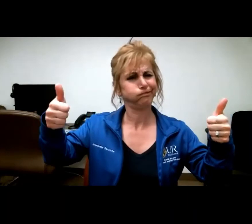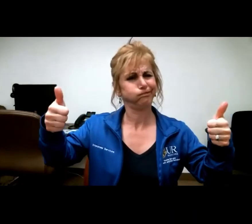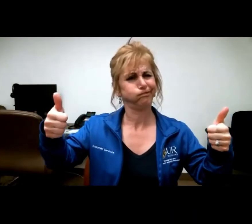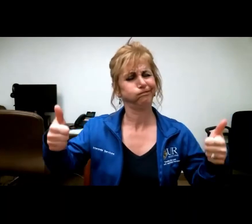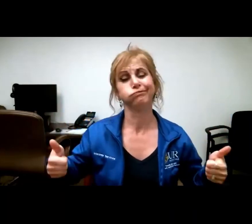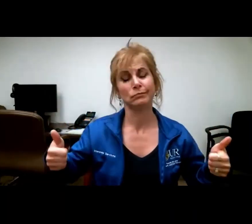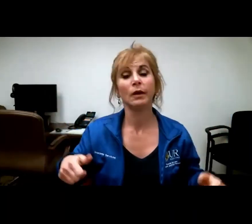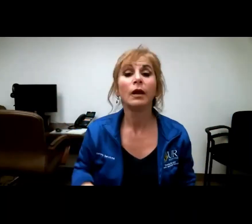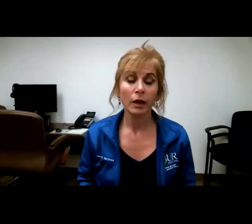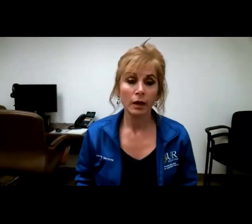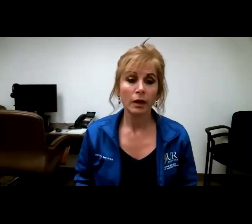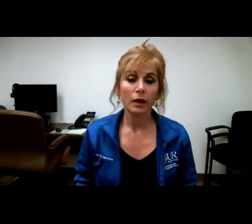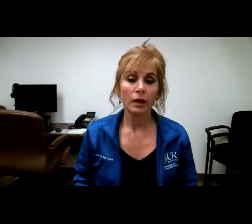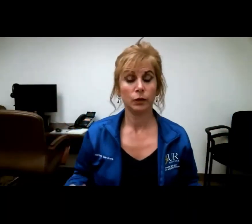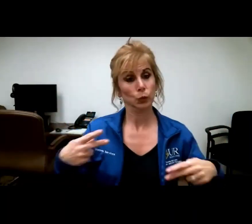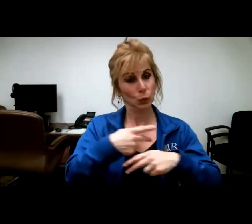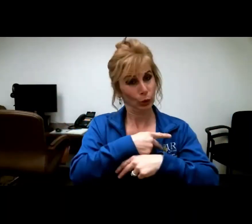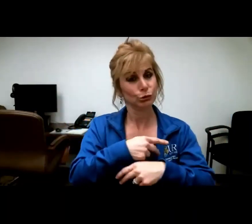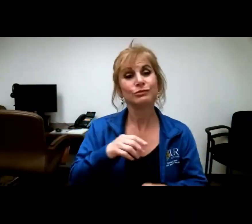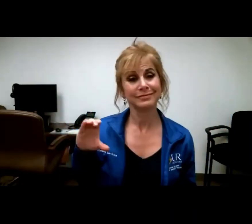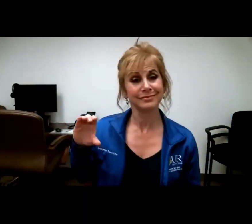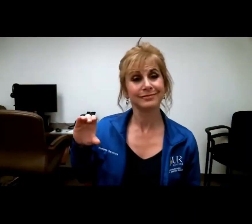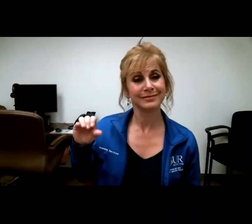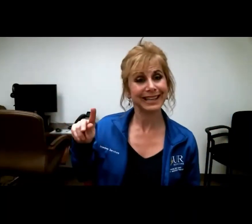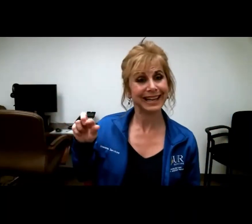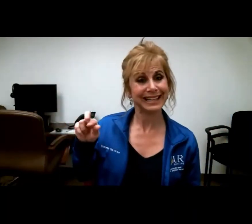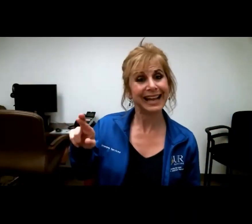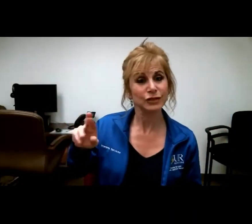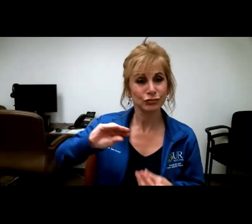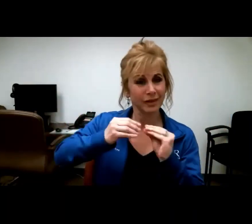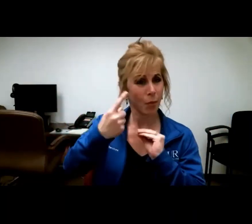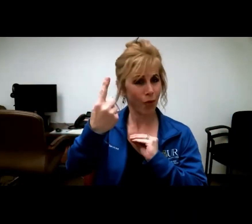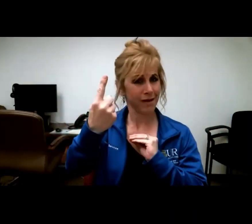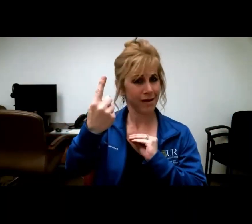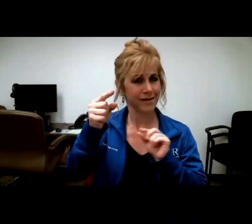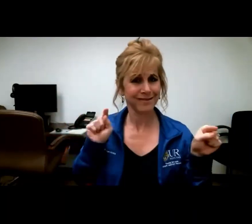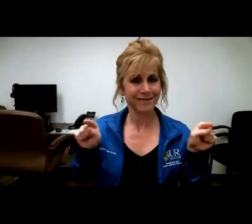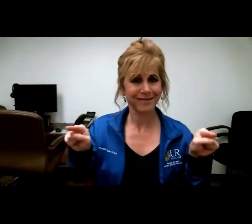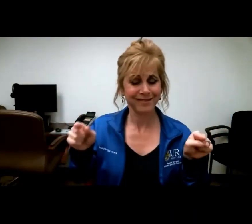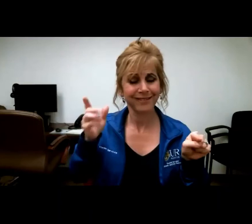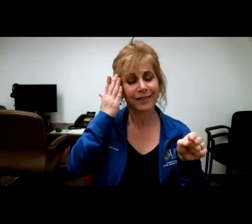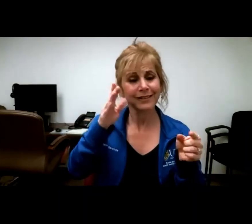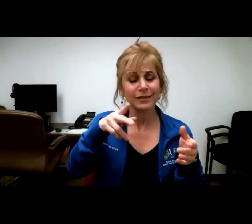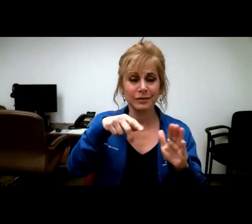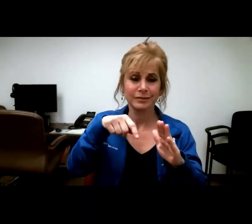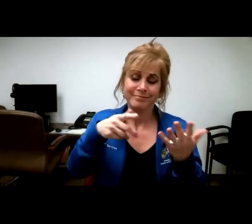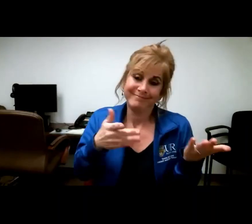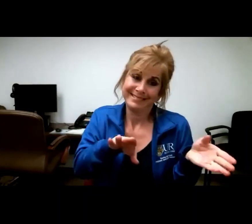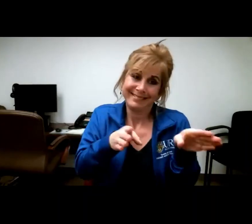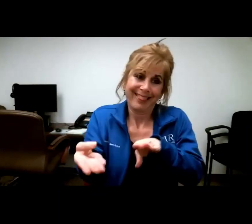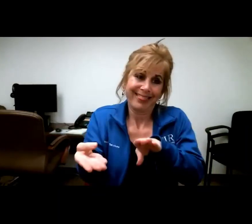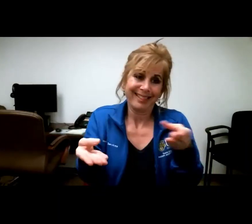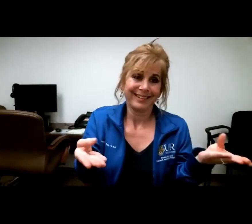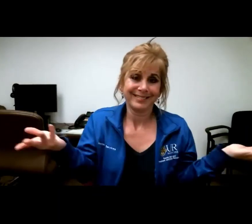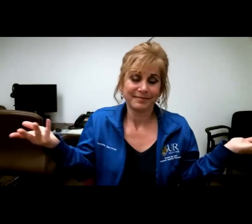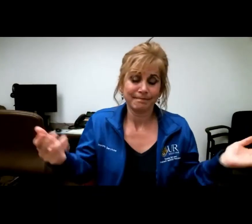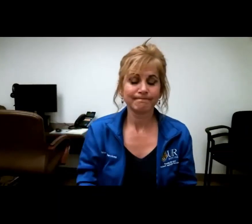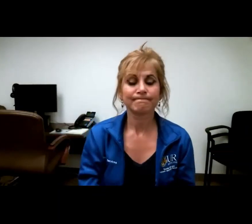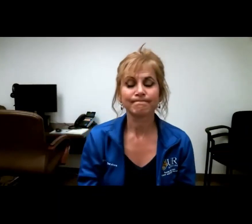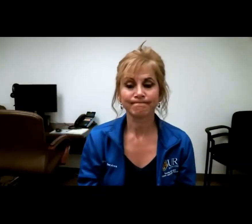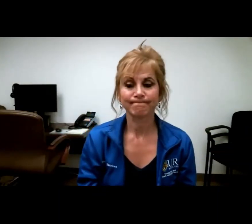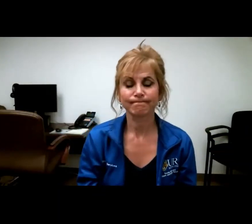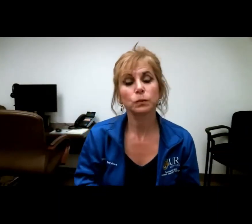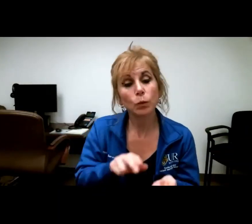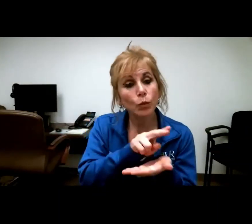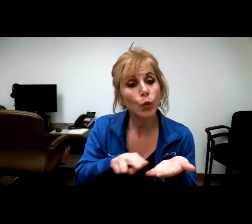to breed. That killer again, cancer. A study done by the University of Wisconsin showed